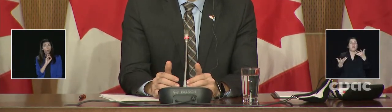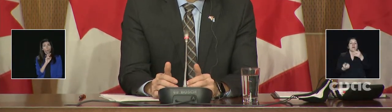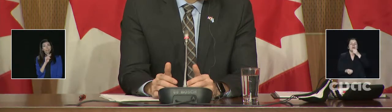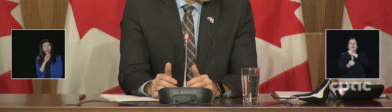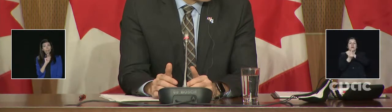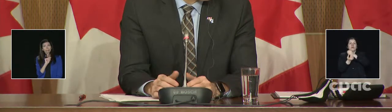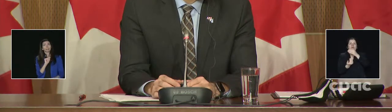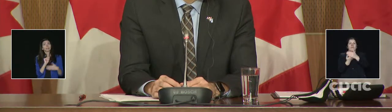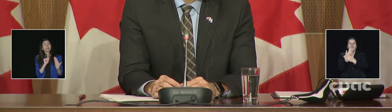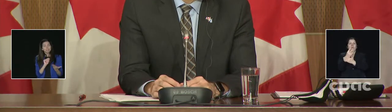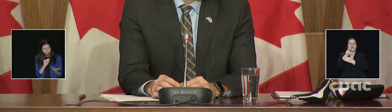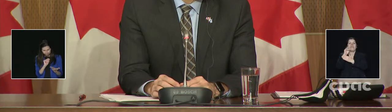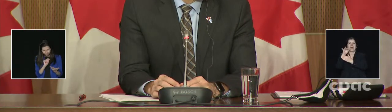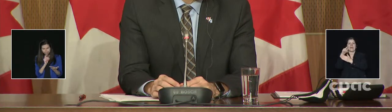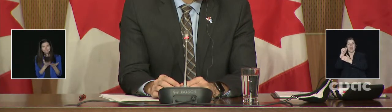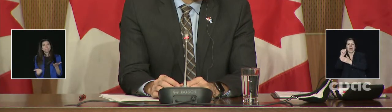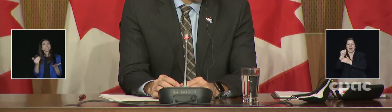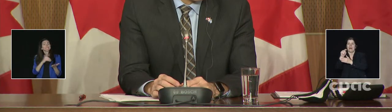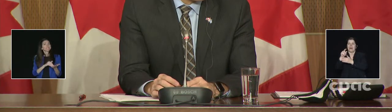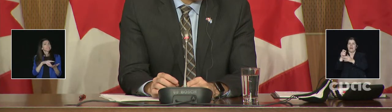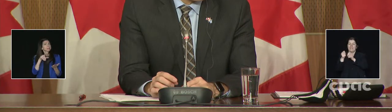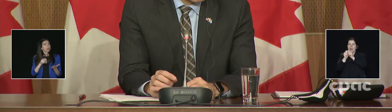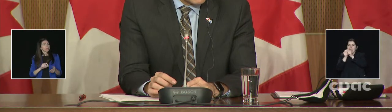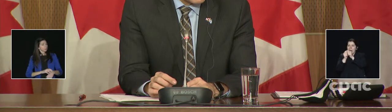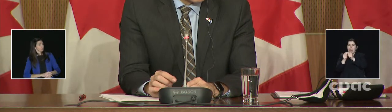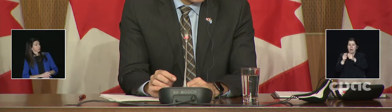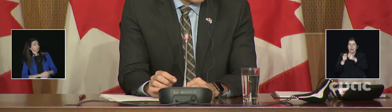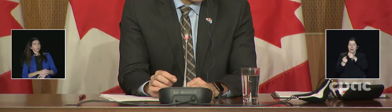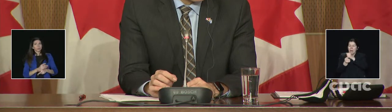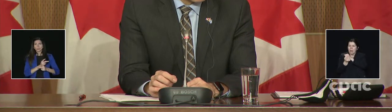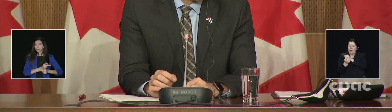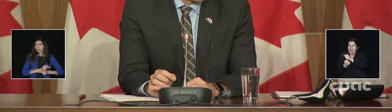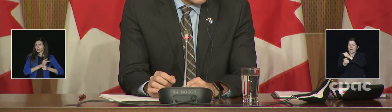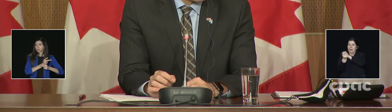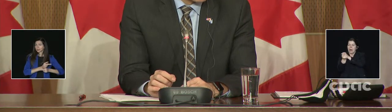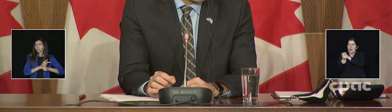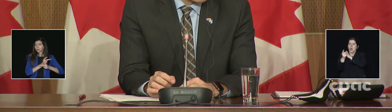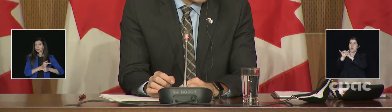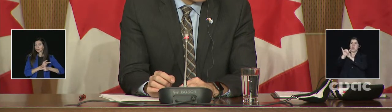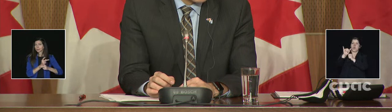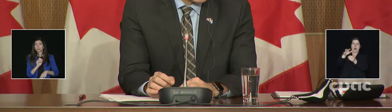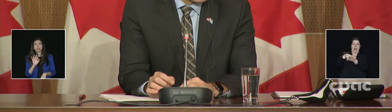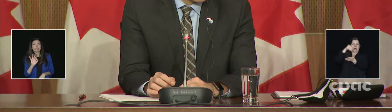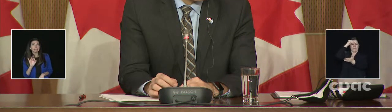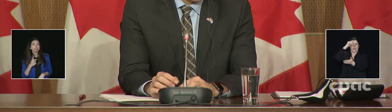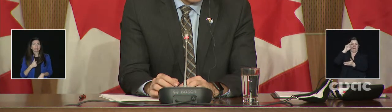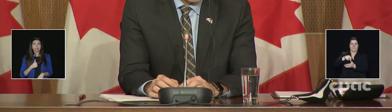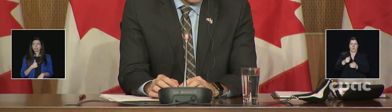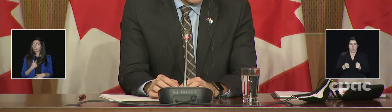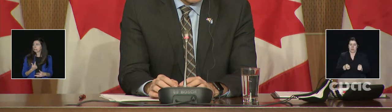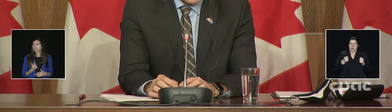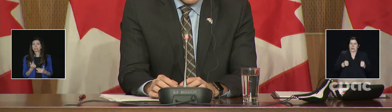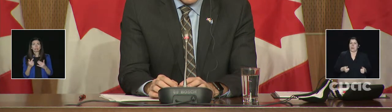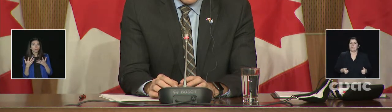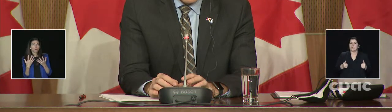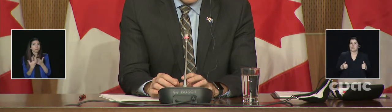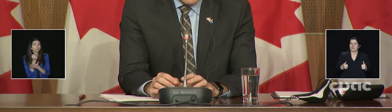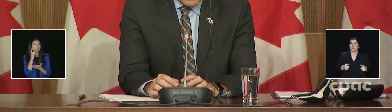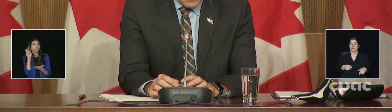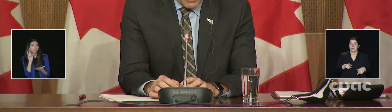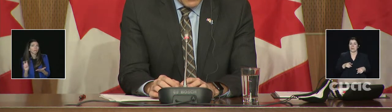even more vigilant when, in particular, we think about traveling outside of Canada. As we said